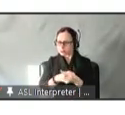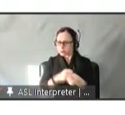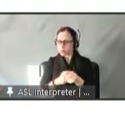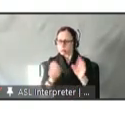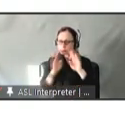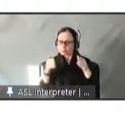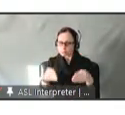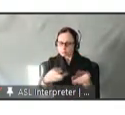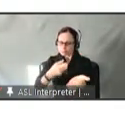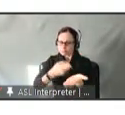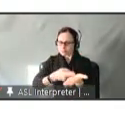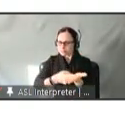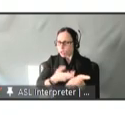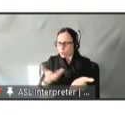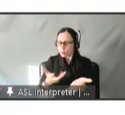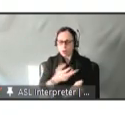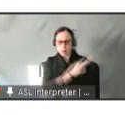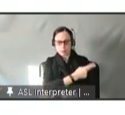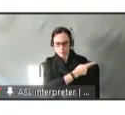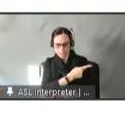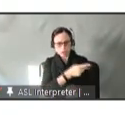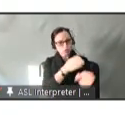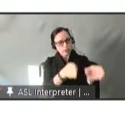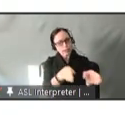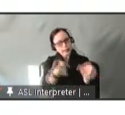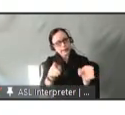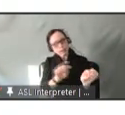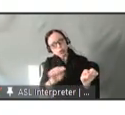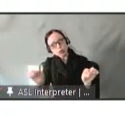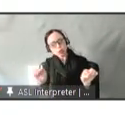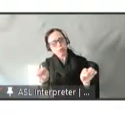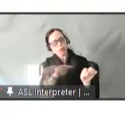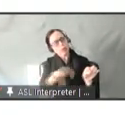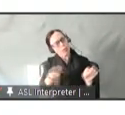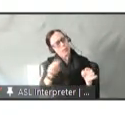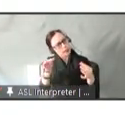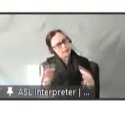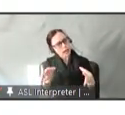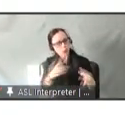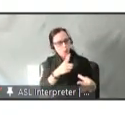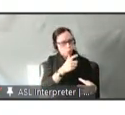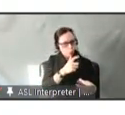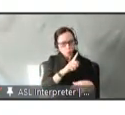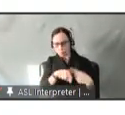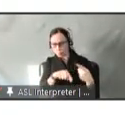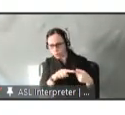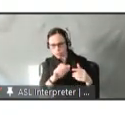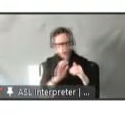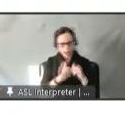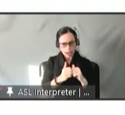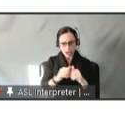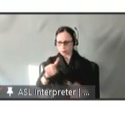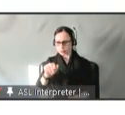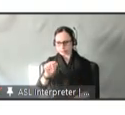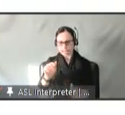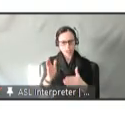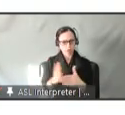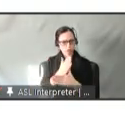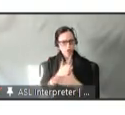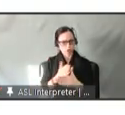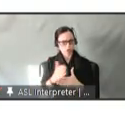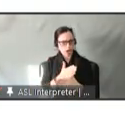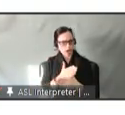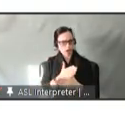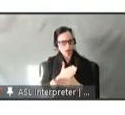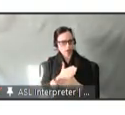allowing patients and individuals to choose who and when and how data is shared outside